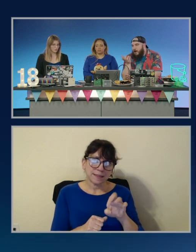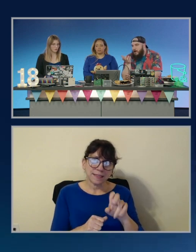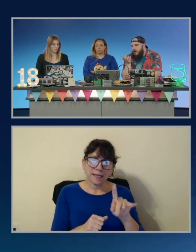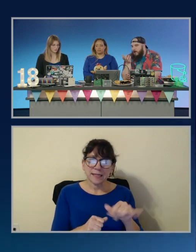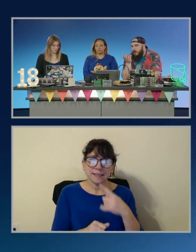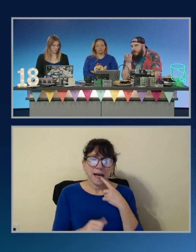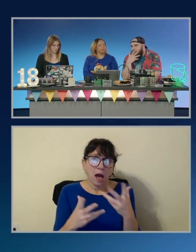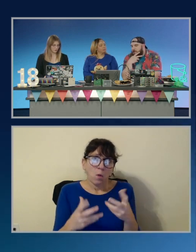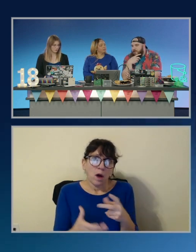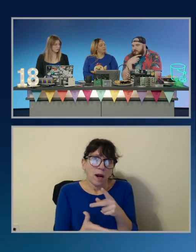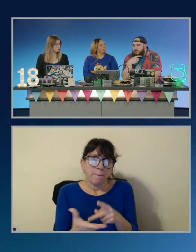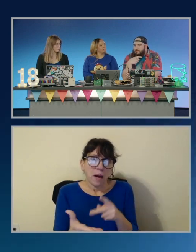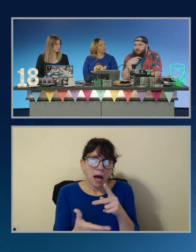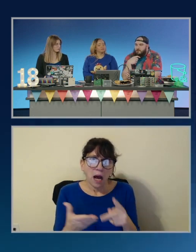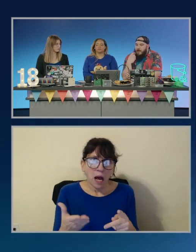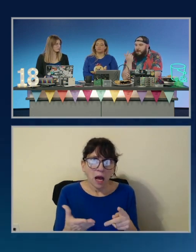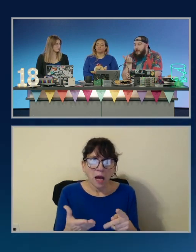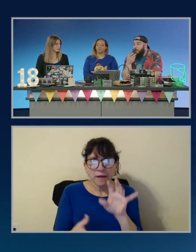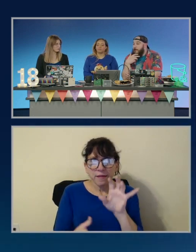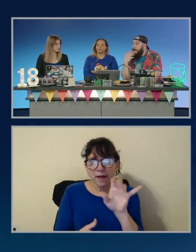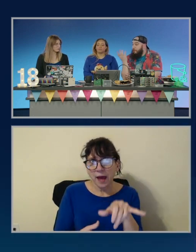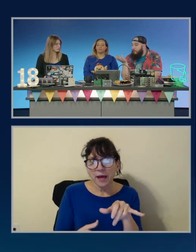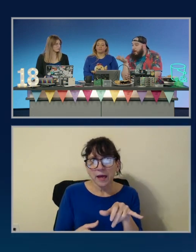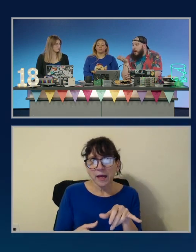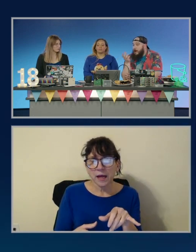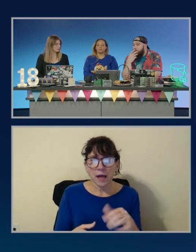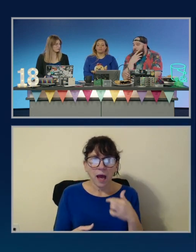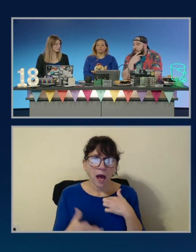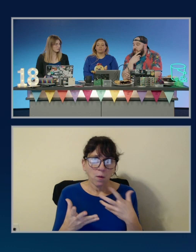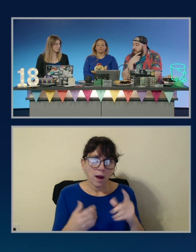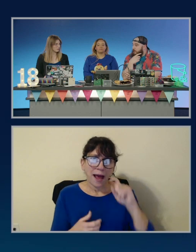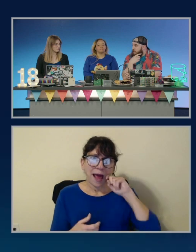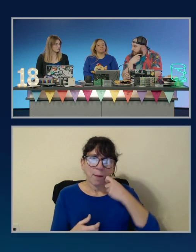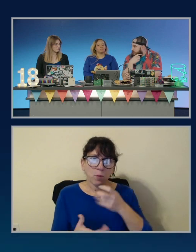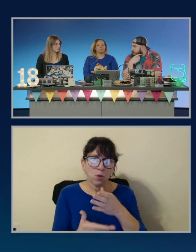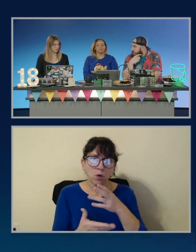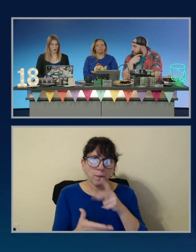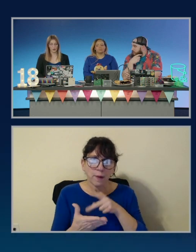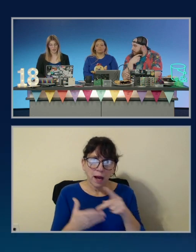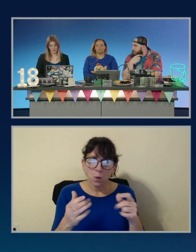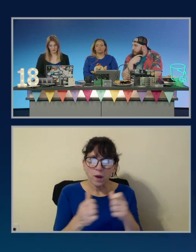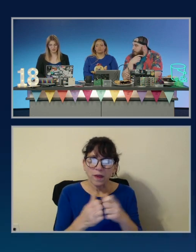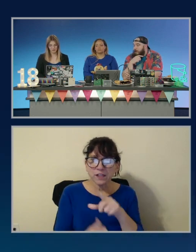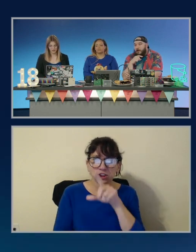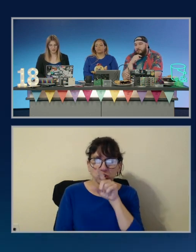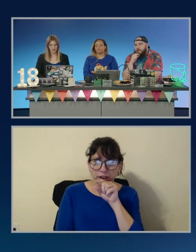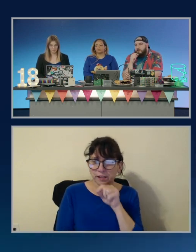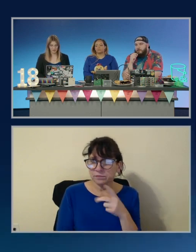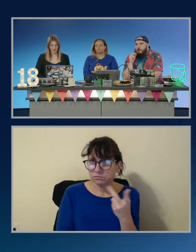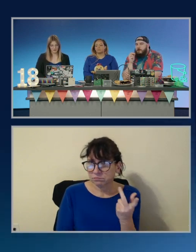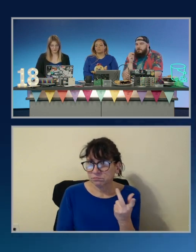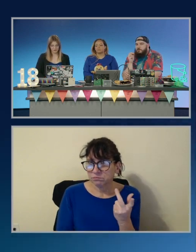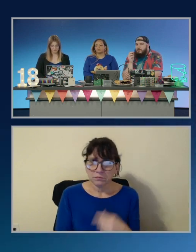pie I would like an apple pie with chicken. or some, like maybe you kind of